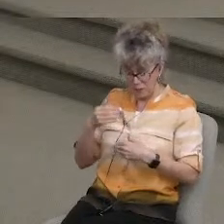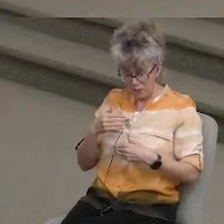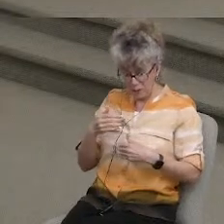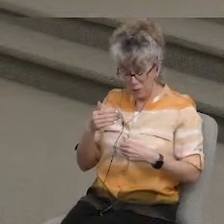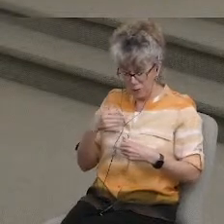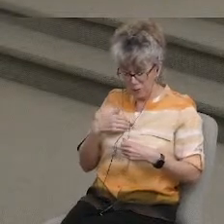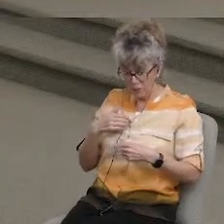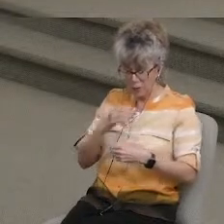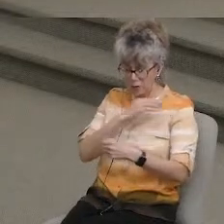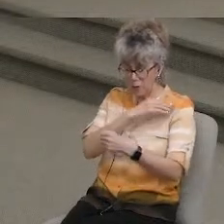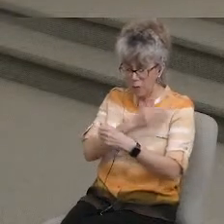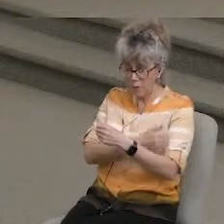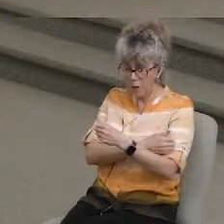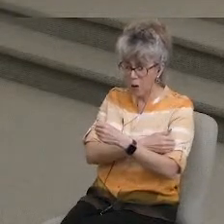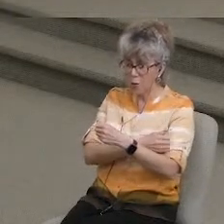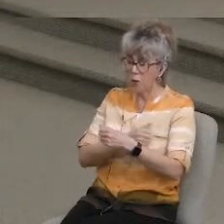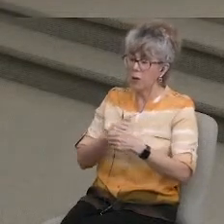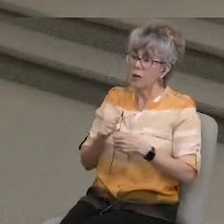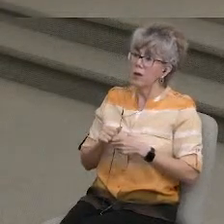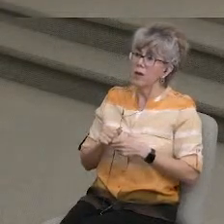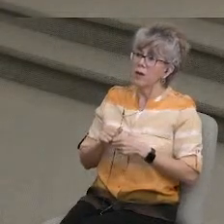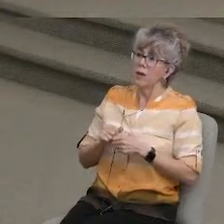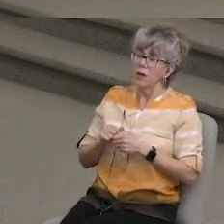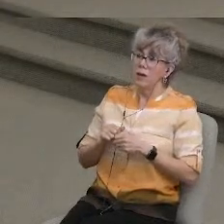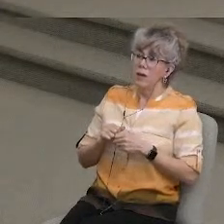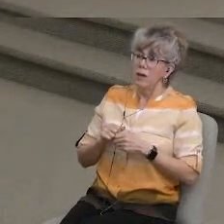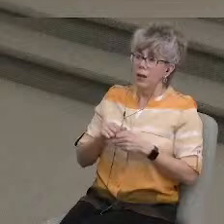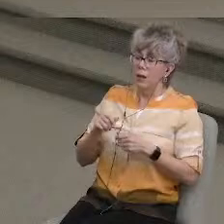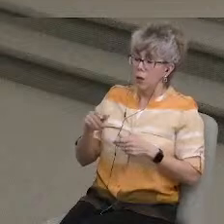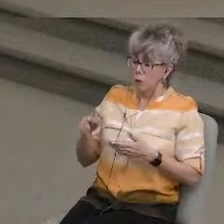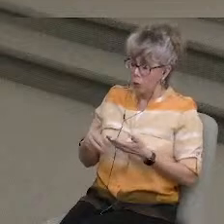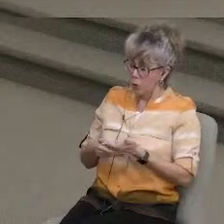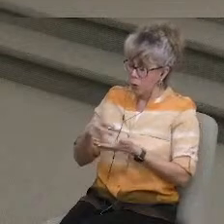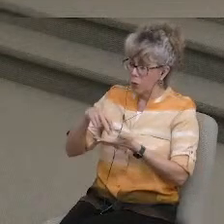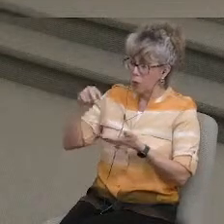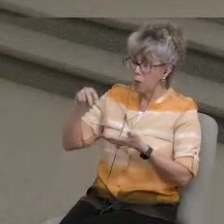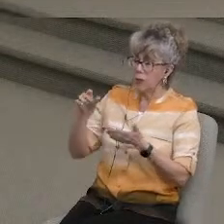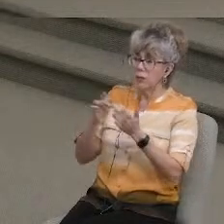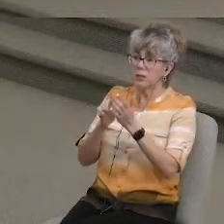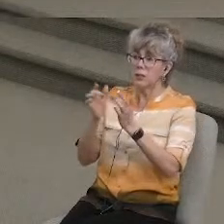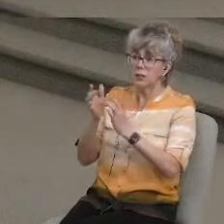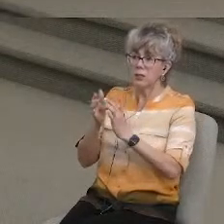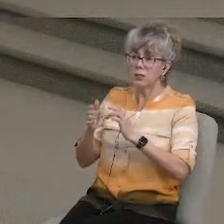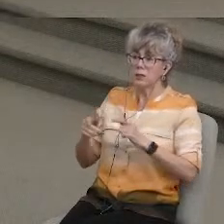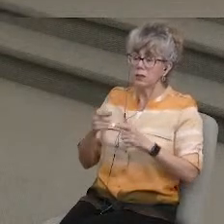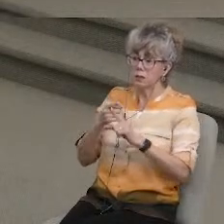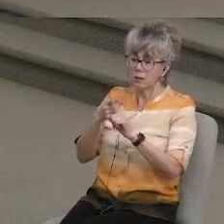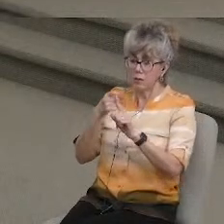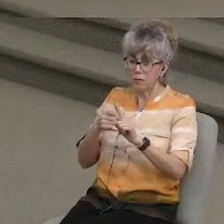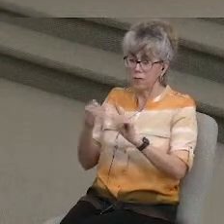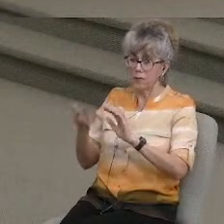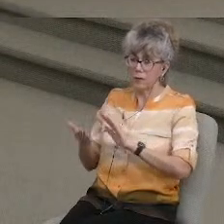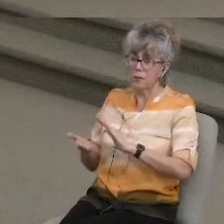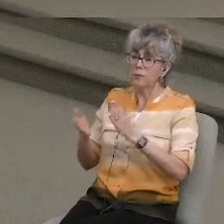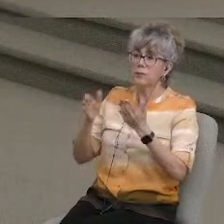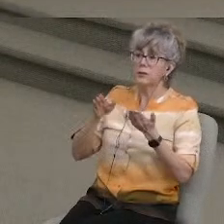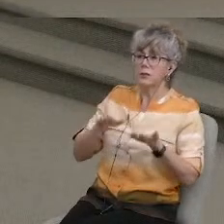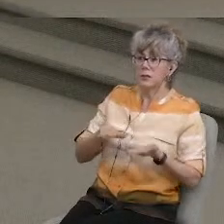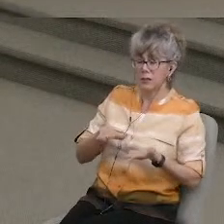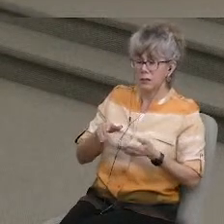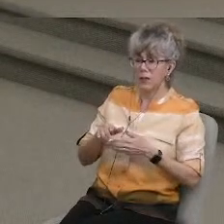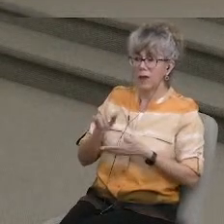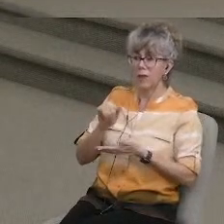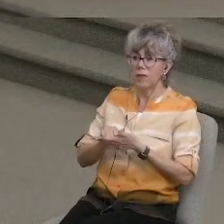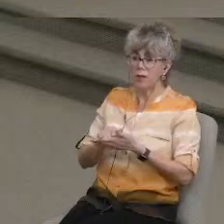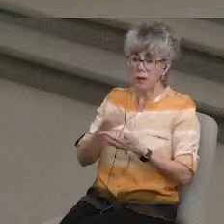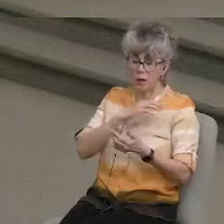of God, the force of the Holy Spirit, who raised Jesus from the dead. Okay, we just talked about that